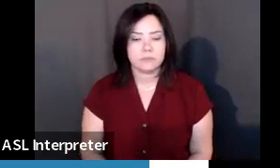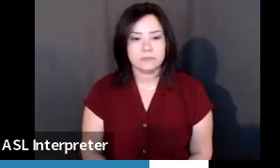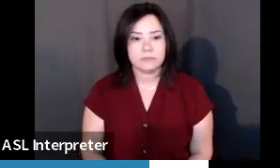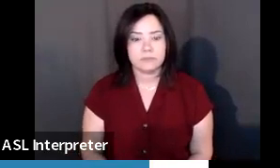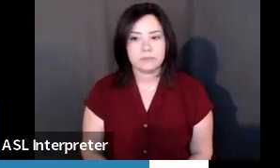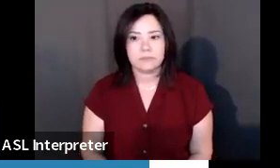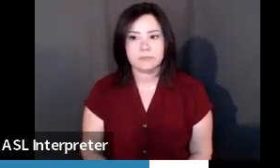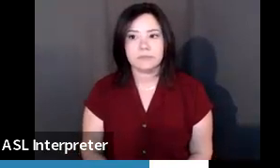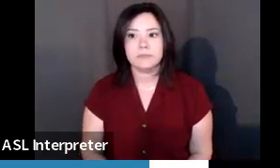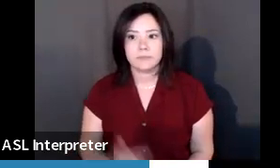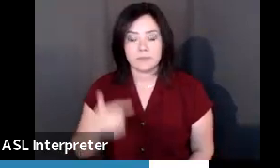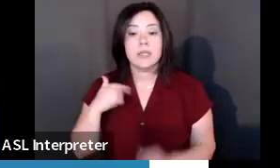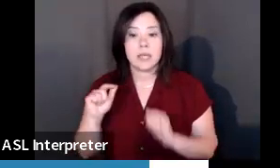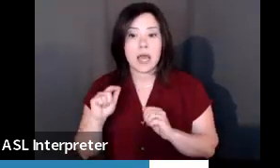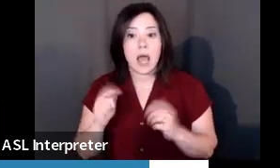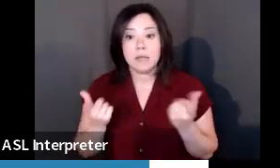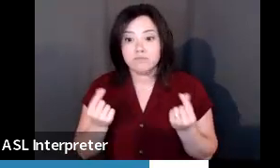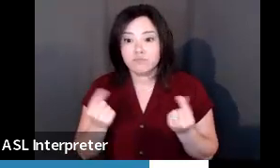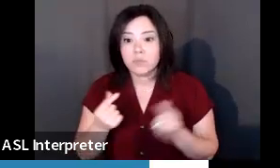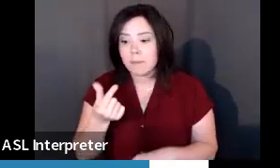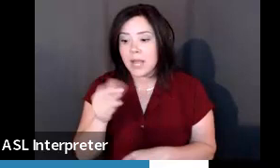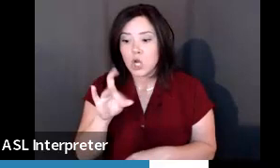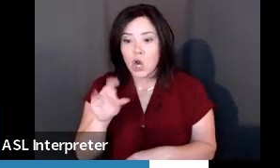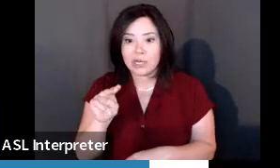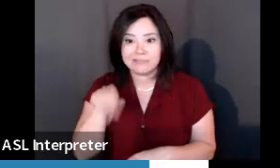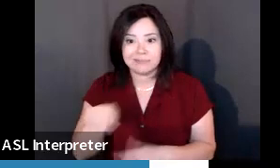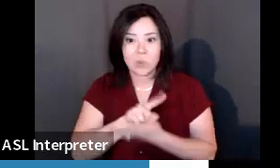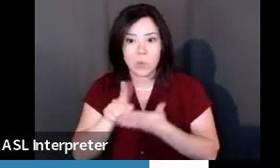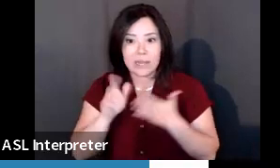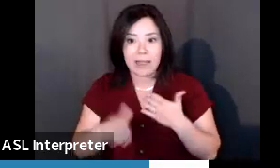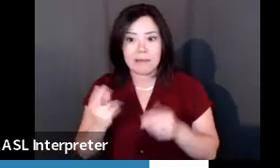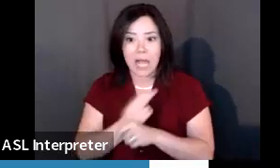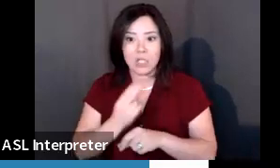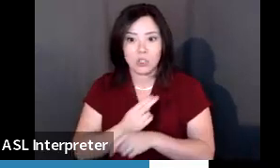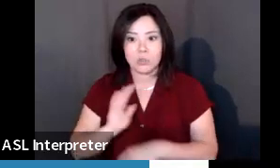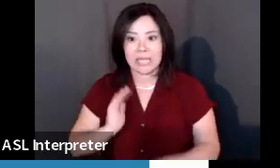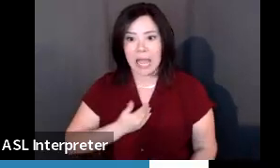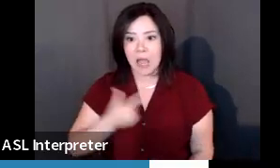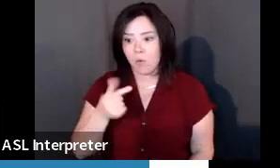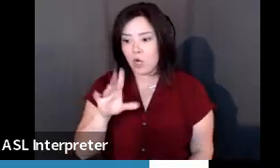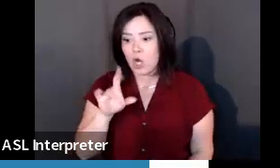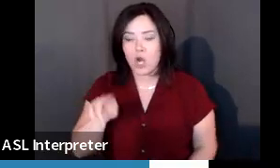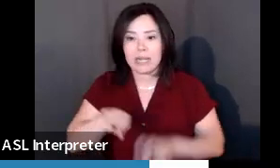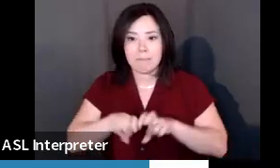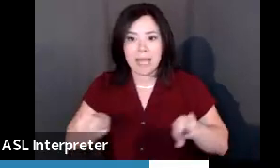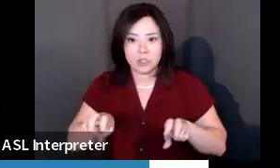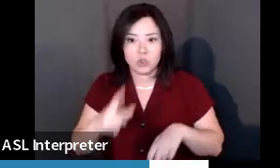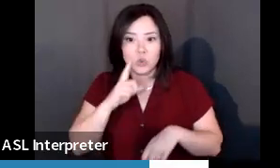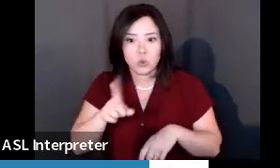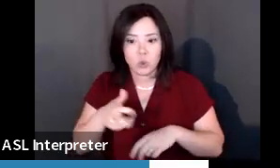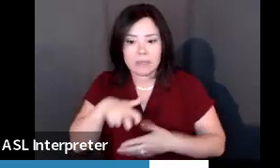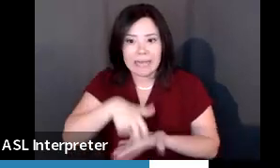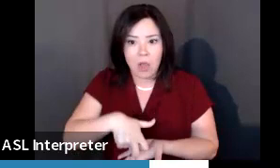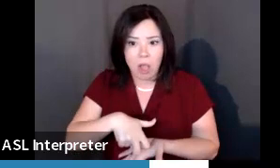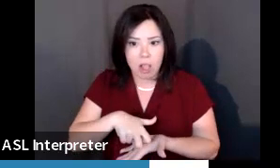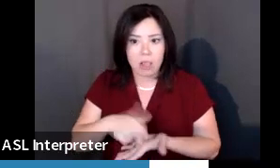I was out gardening this weekend and I used our very own garden bench to kneel and push